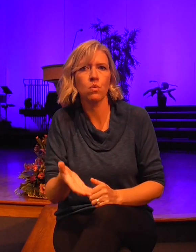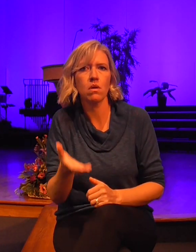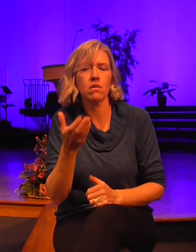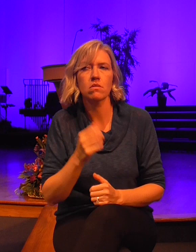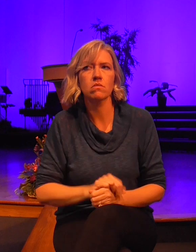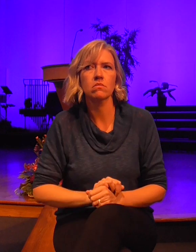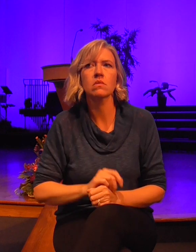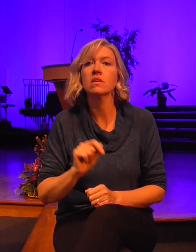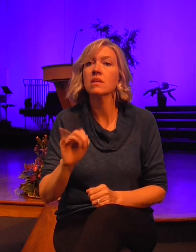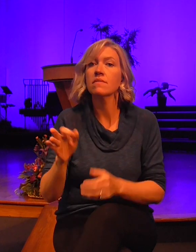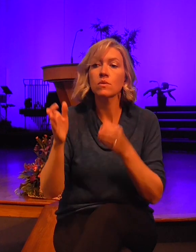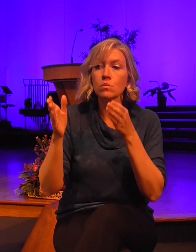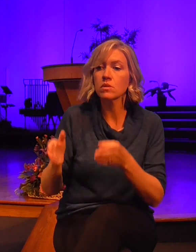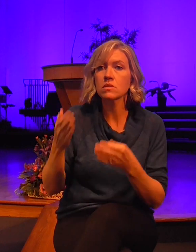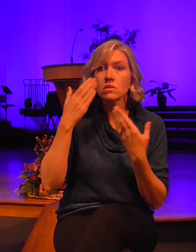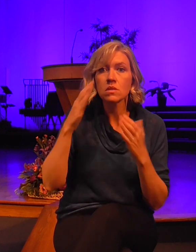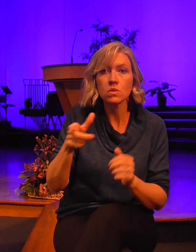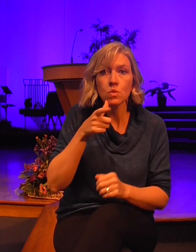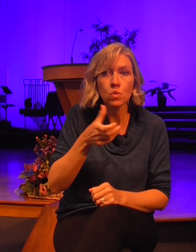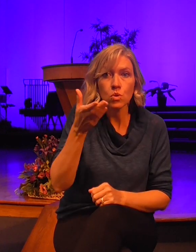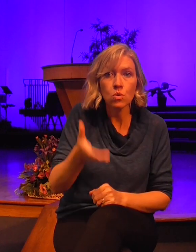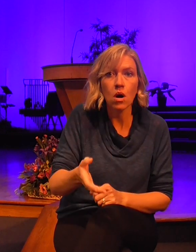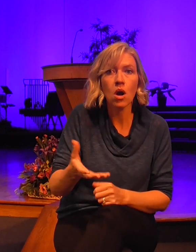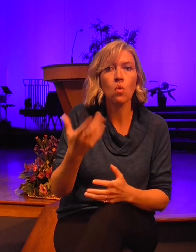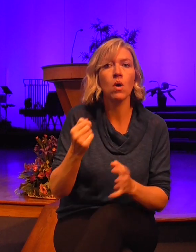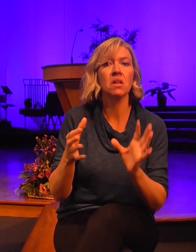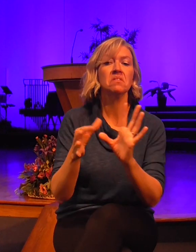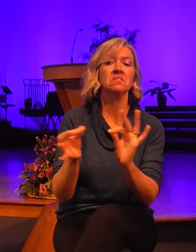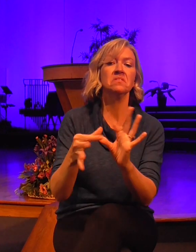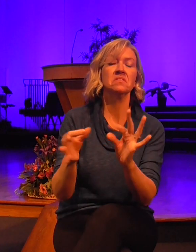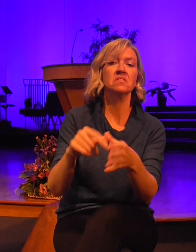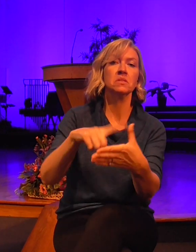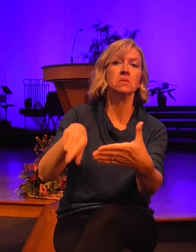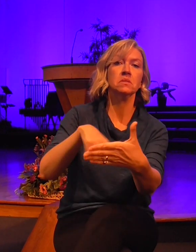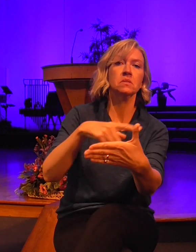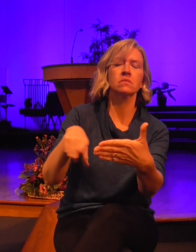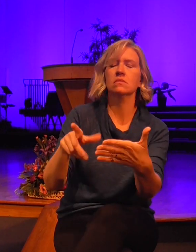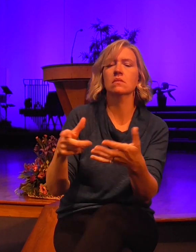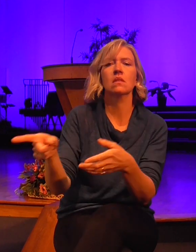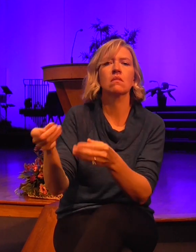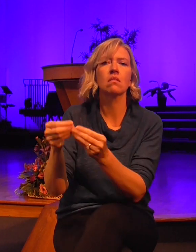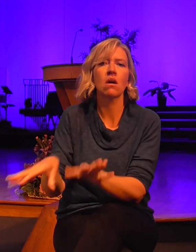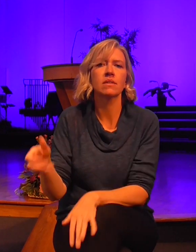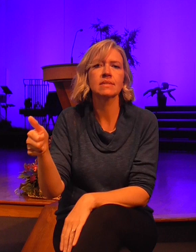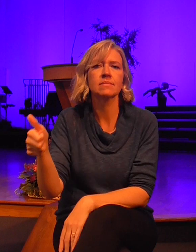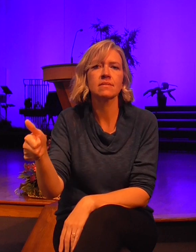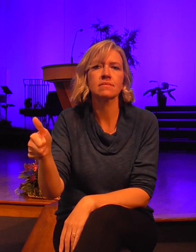If someone doesn't know who you are and wants to make a claim about it, they're lost in themselves.